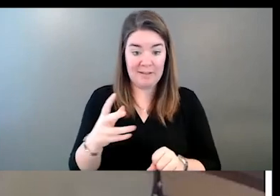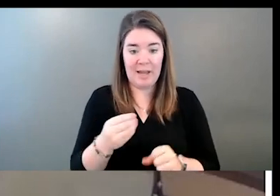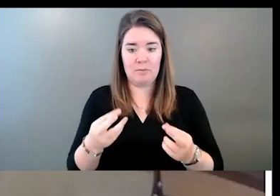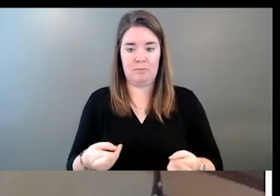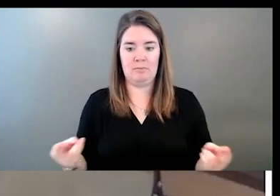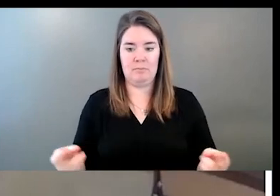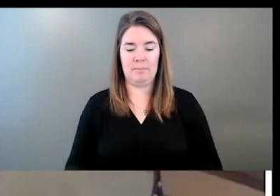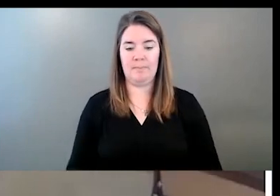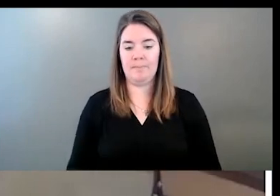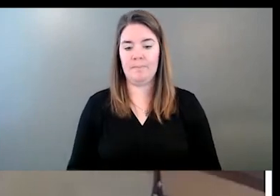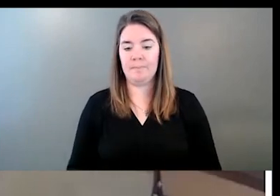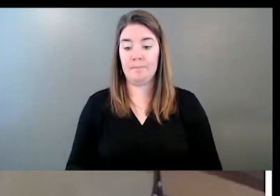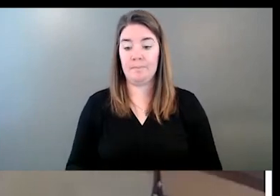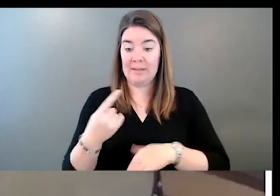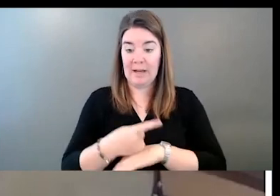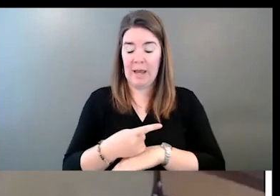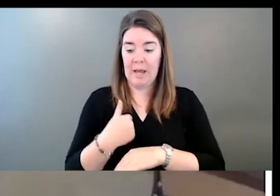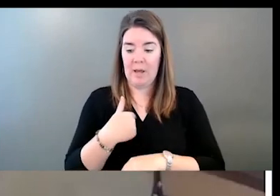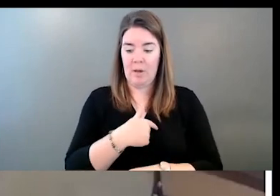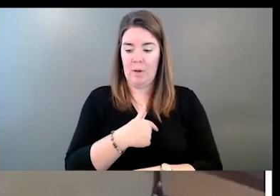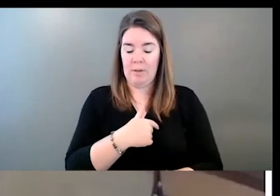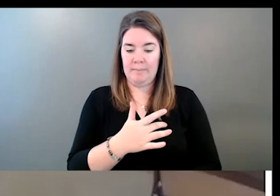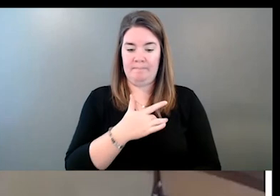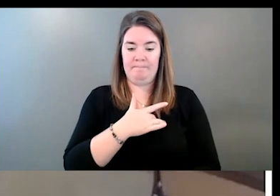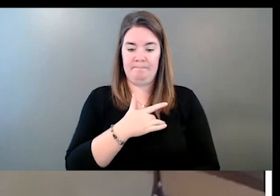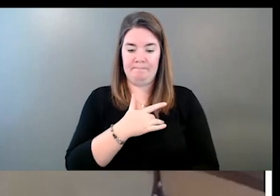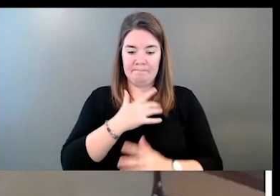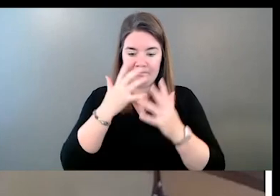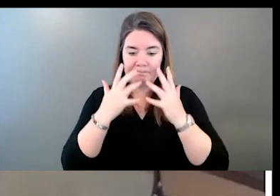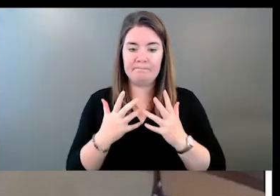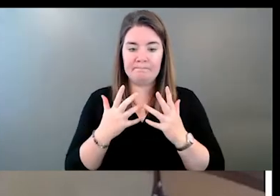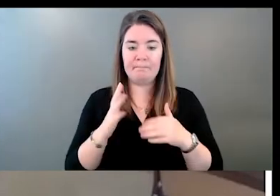Today, we mourn those victims who have died.